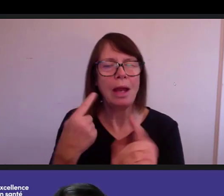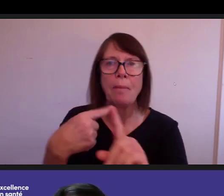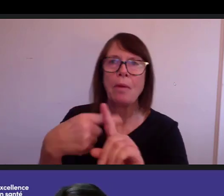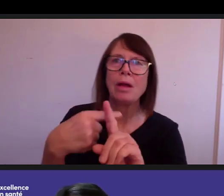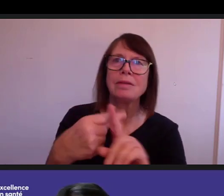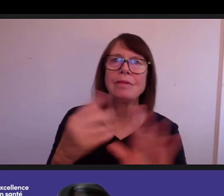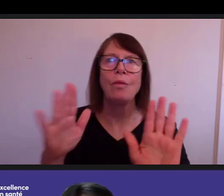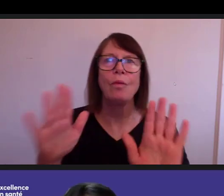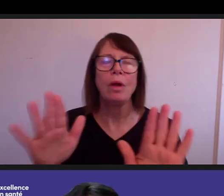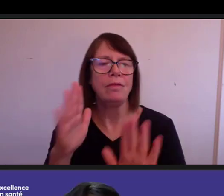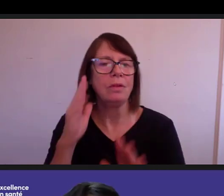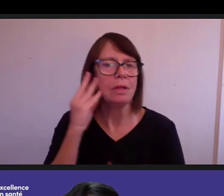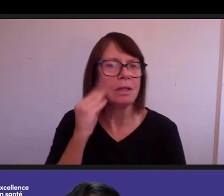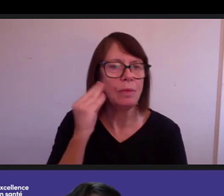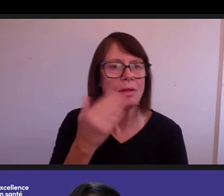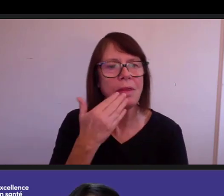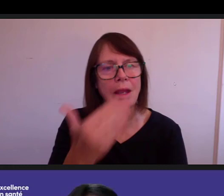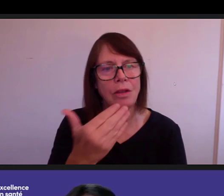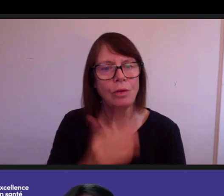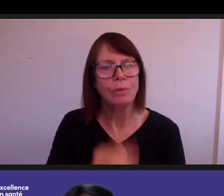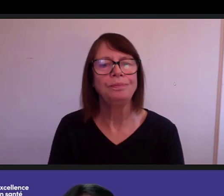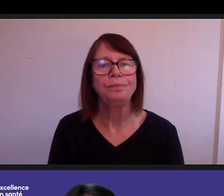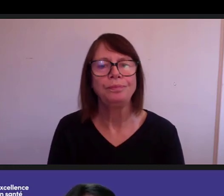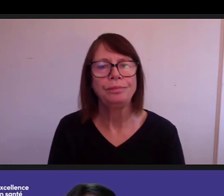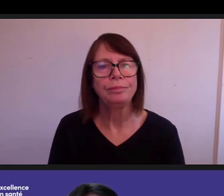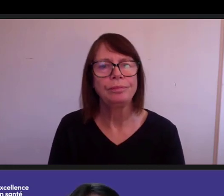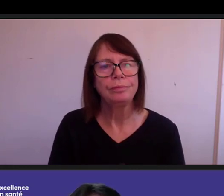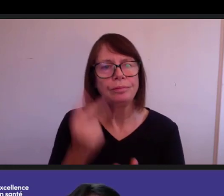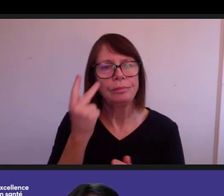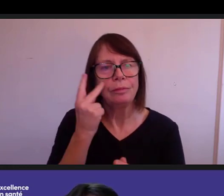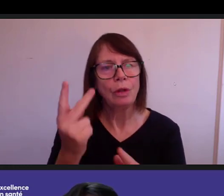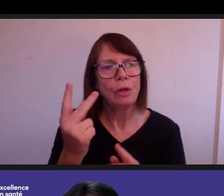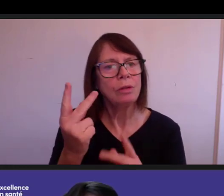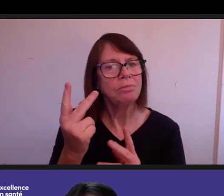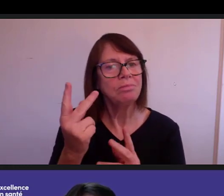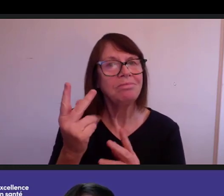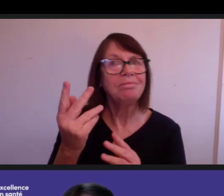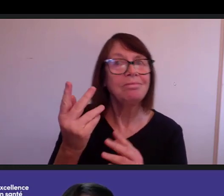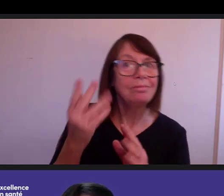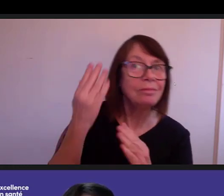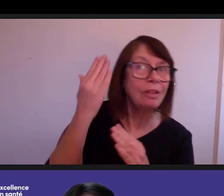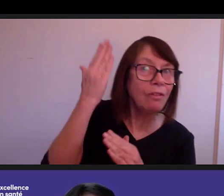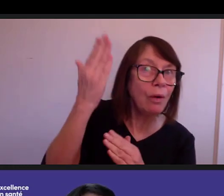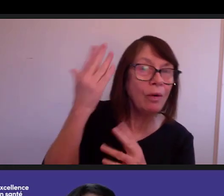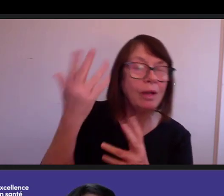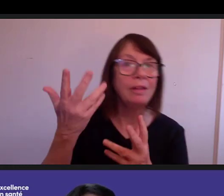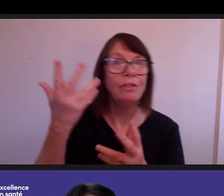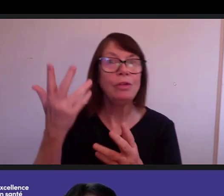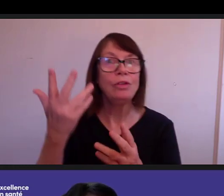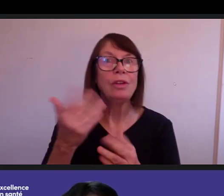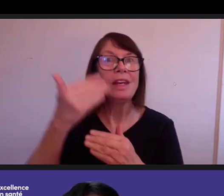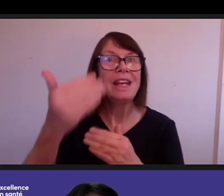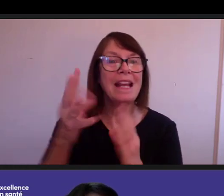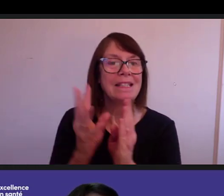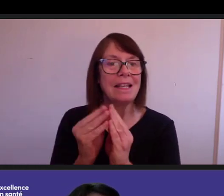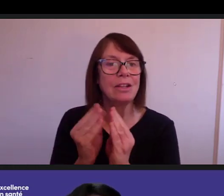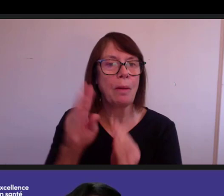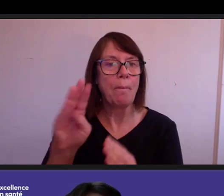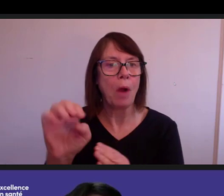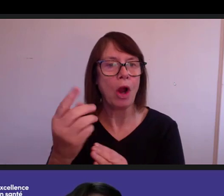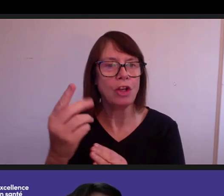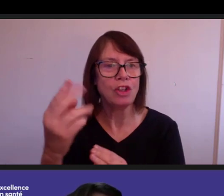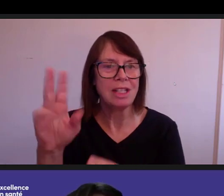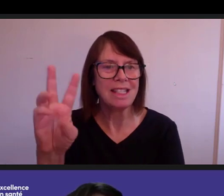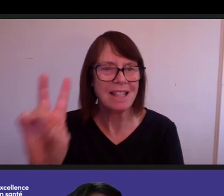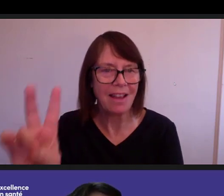webinar experience. So thank you. So we look forward to welcoming you back to our next session, which is on March 7th, where